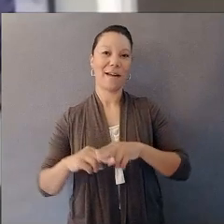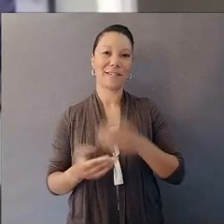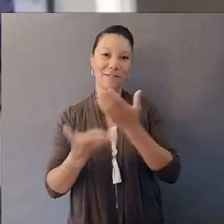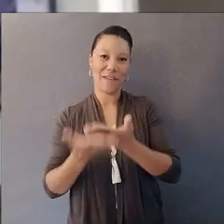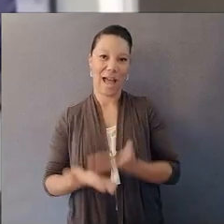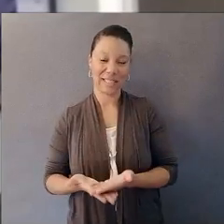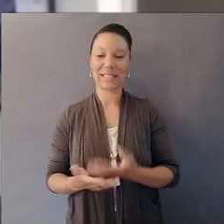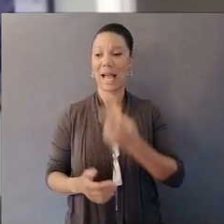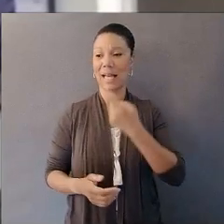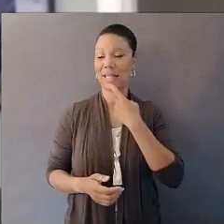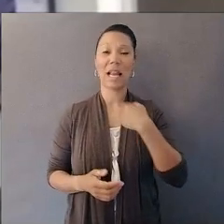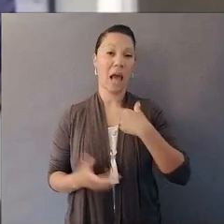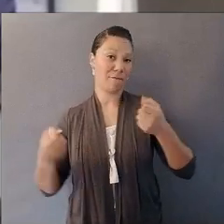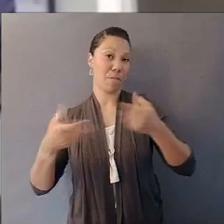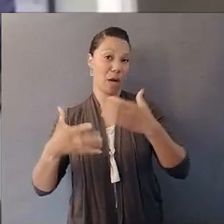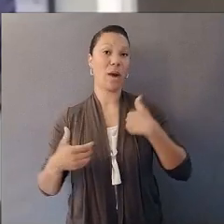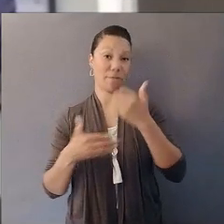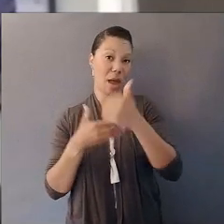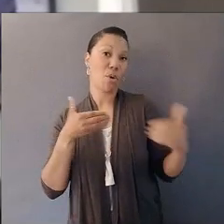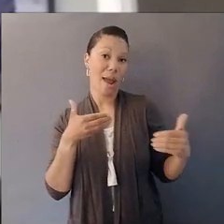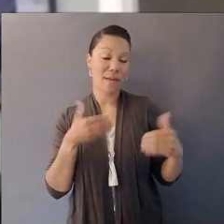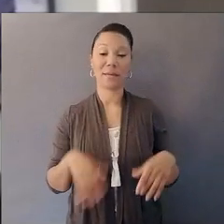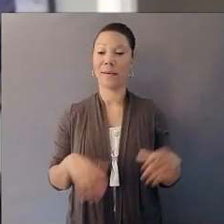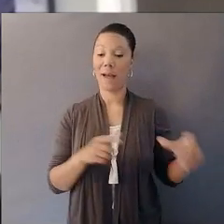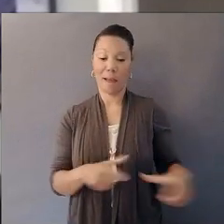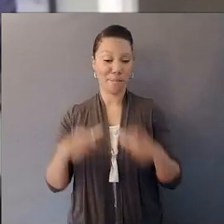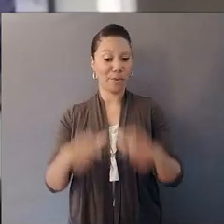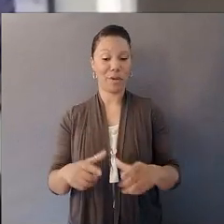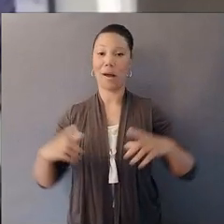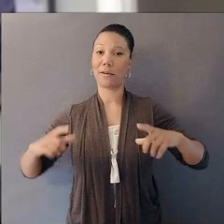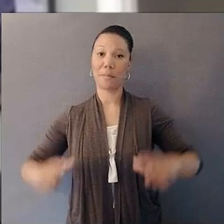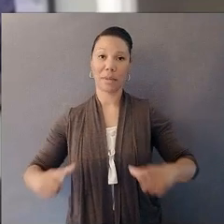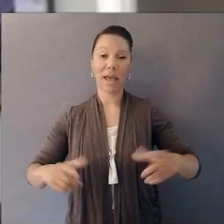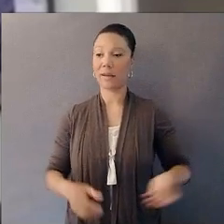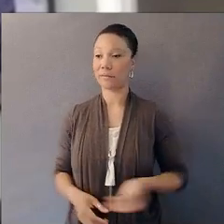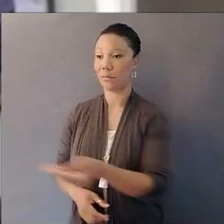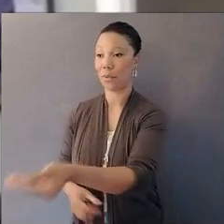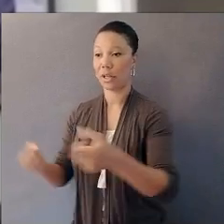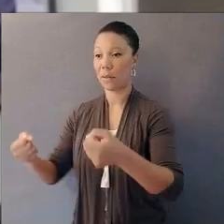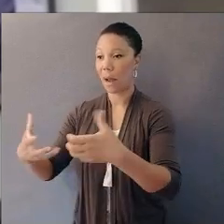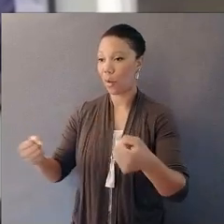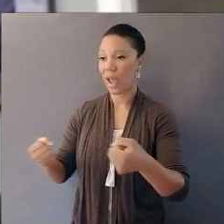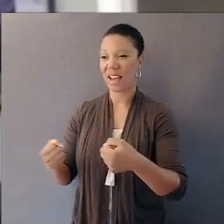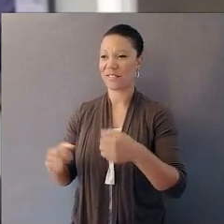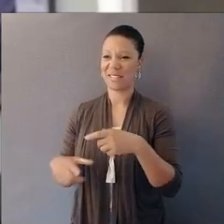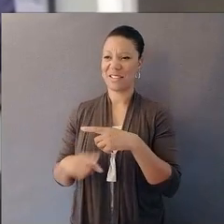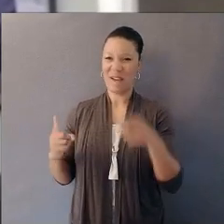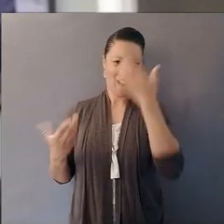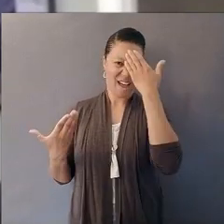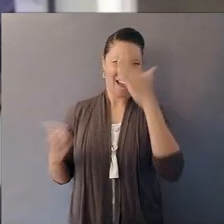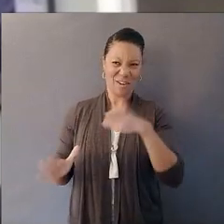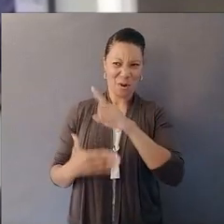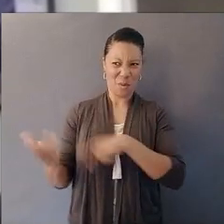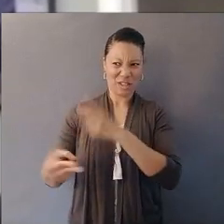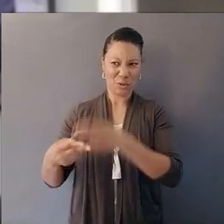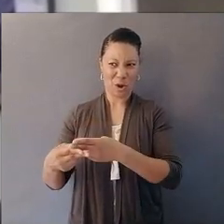and just like putting a slice of bread on a plate and just putting it in the microwave. And I didn't know what to call it. And so we had a little poll and they responded and tried